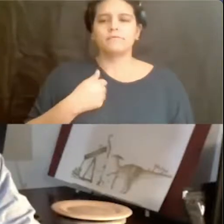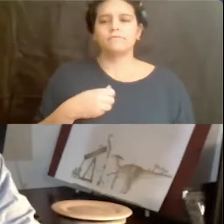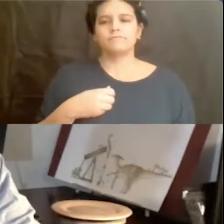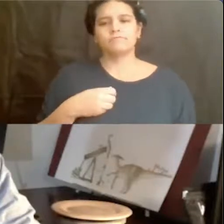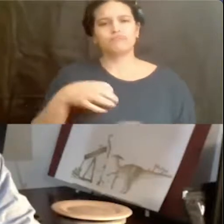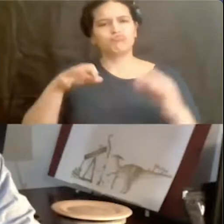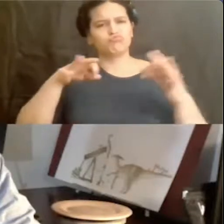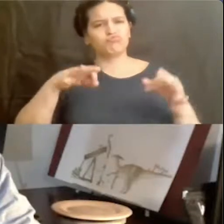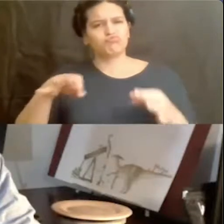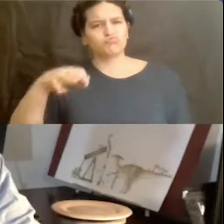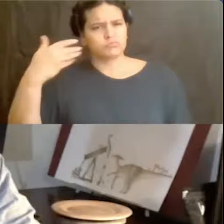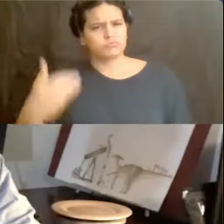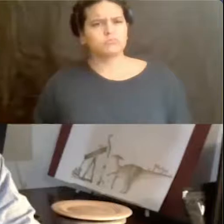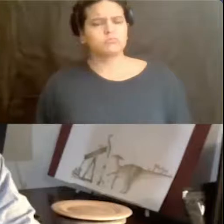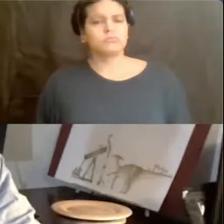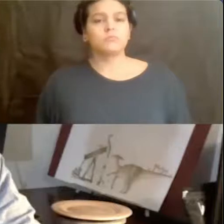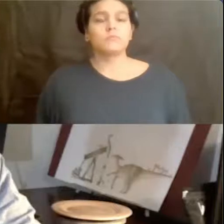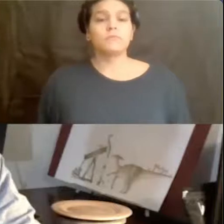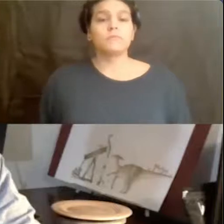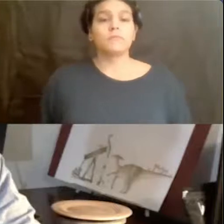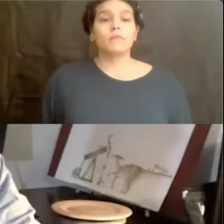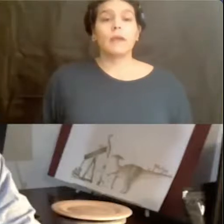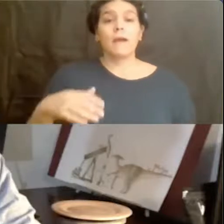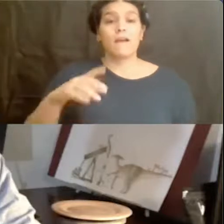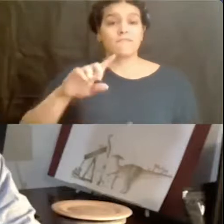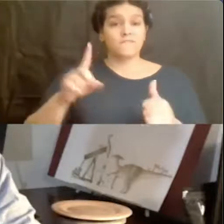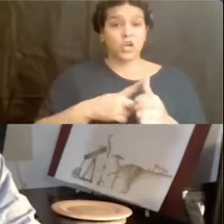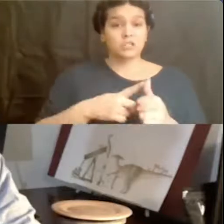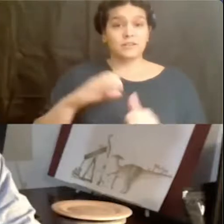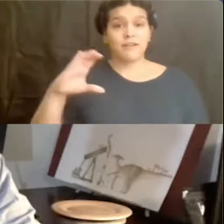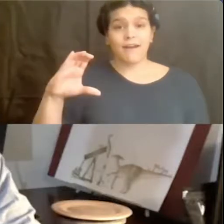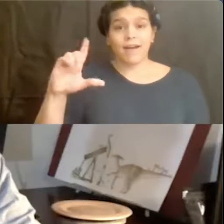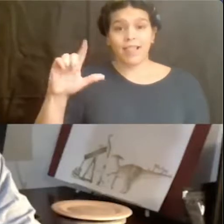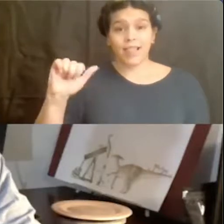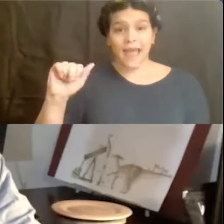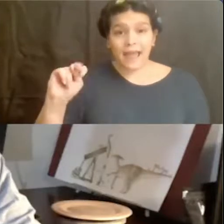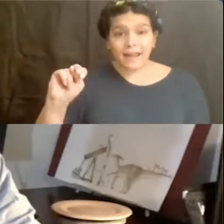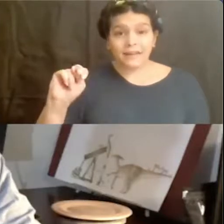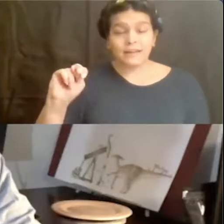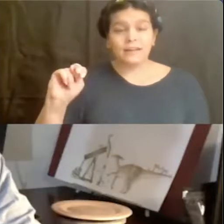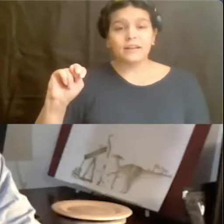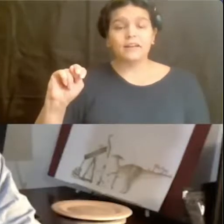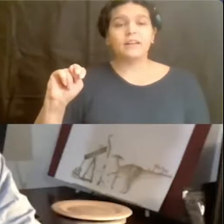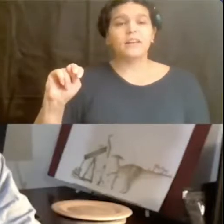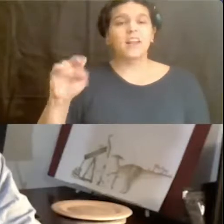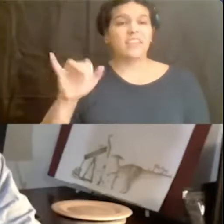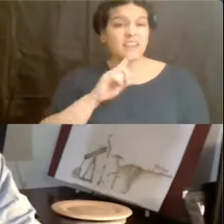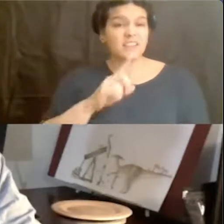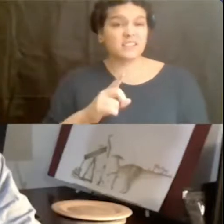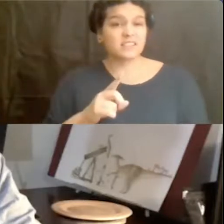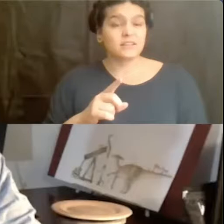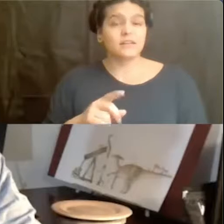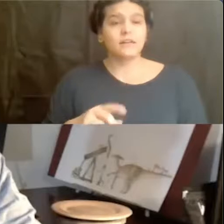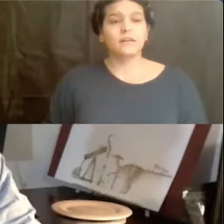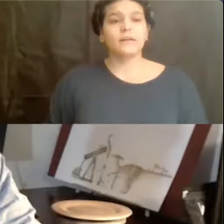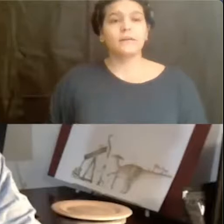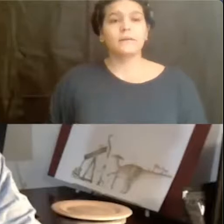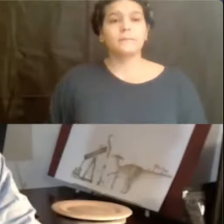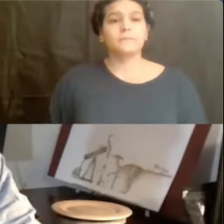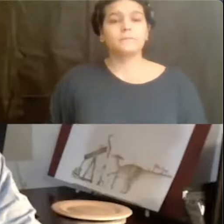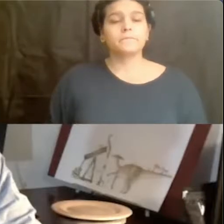which is by saying my clan, and that is Kashche.